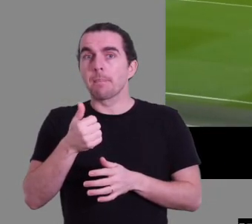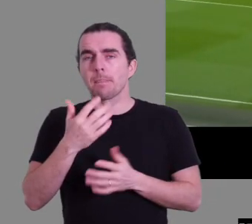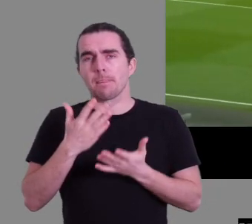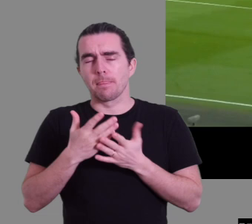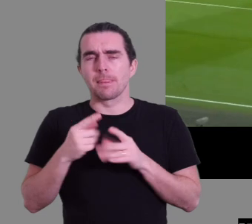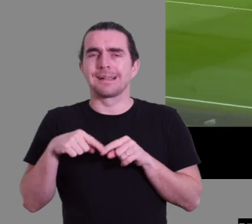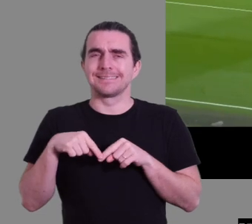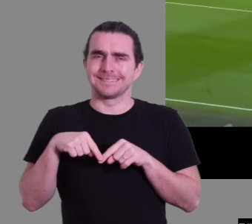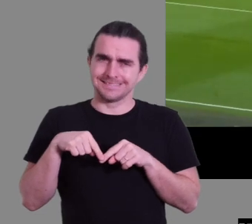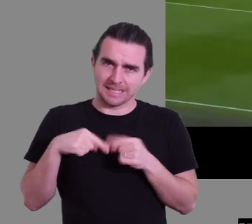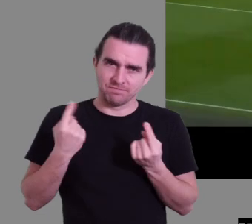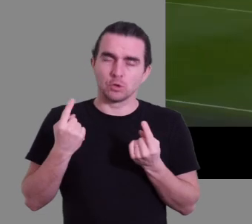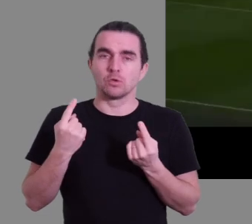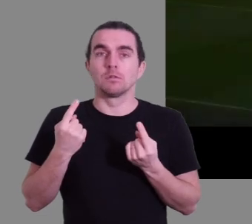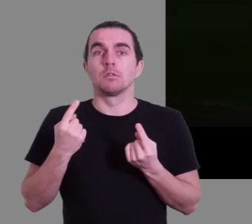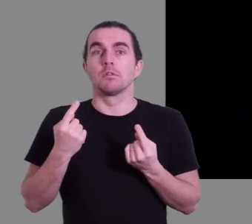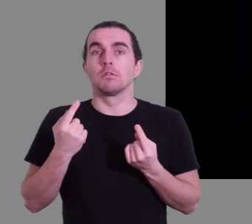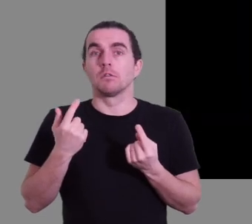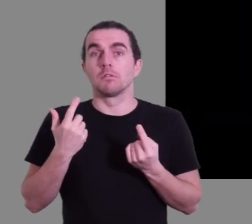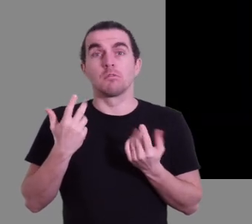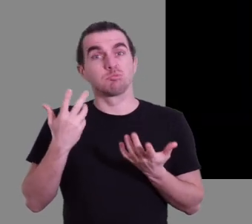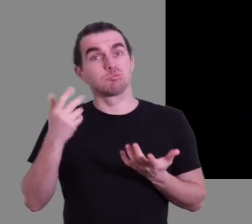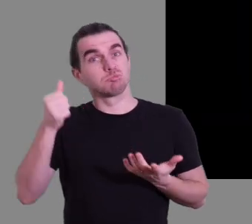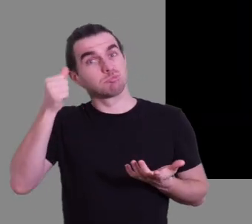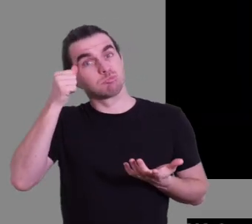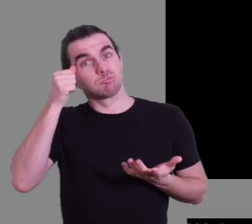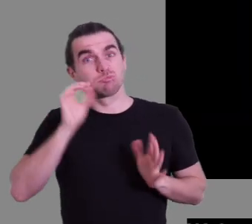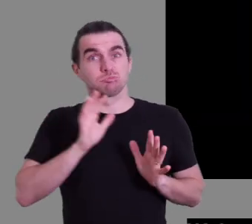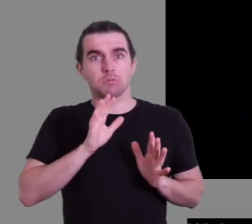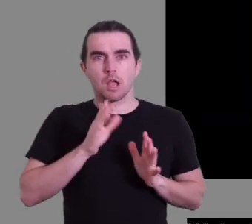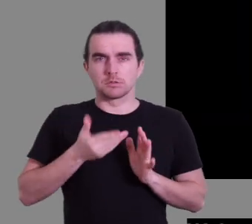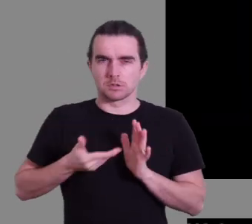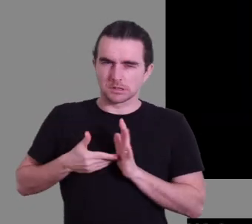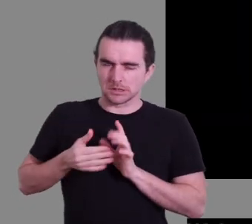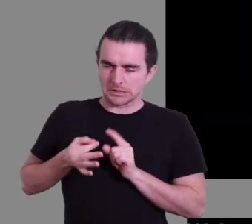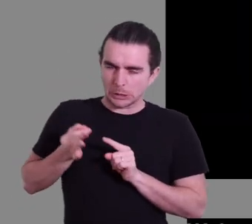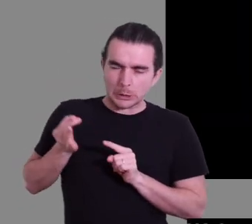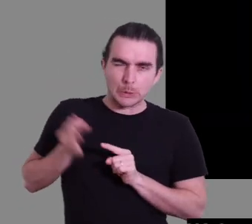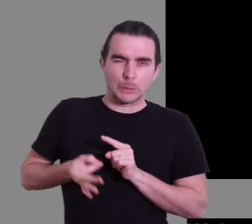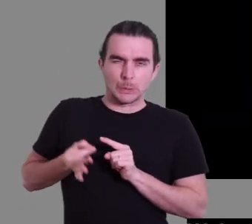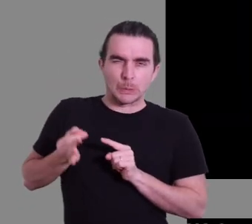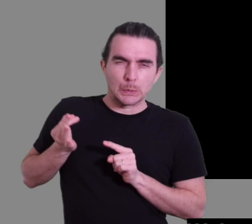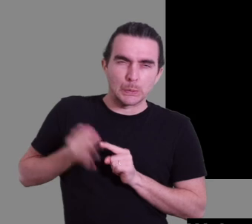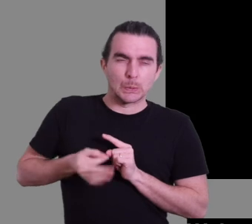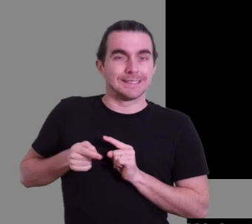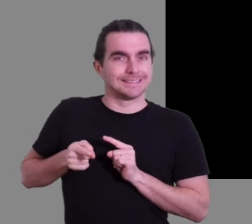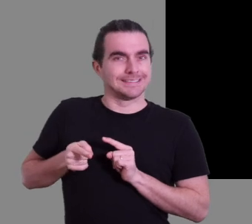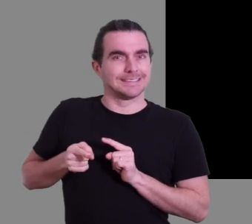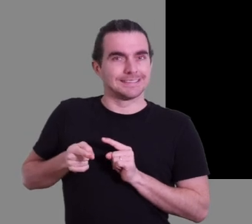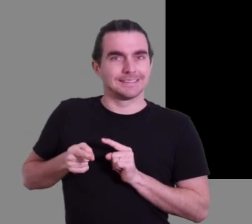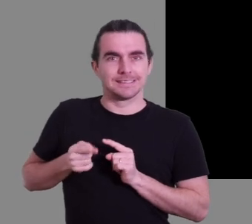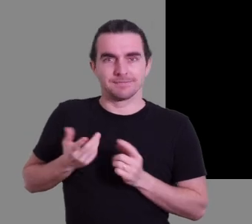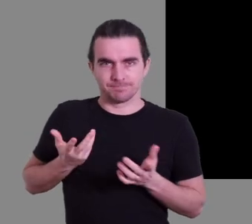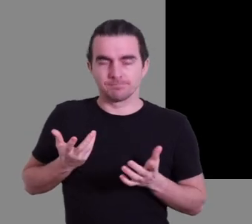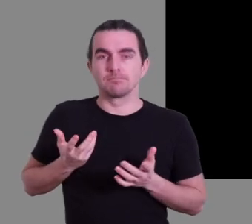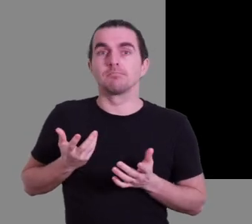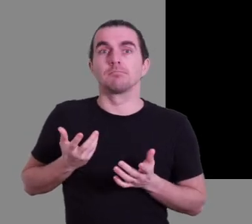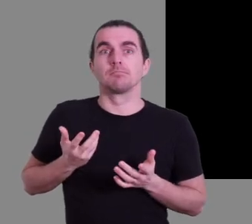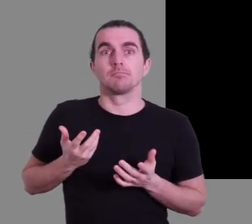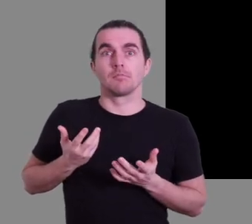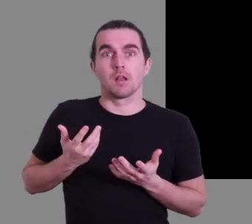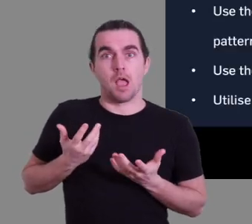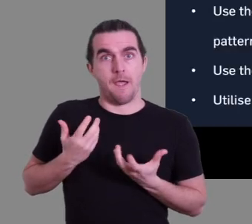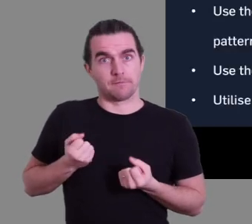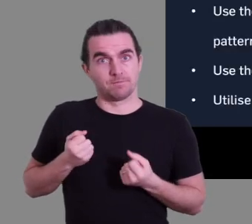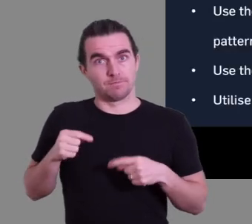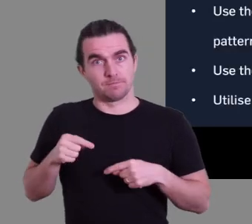So there's a difference between being, general with information. We're talking about specific detail here now, aren't we? We are. And of course, the